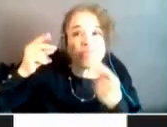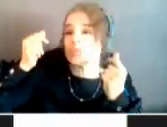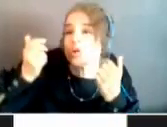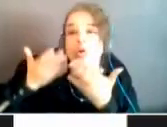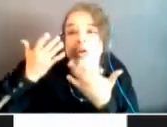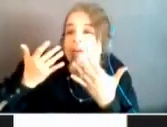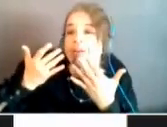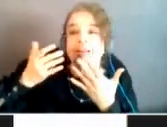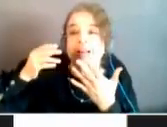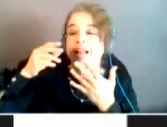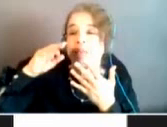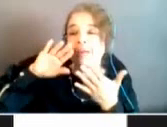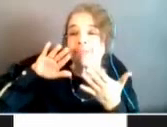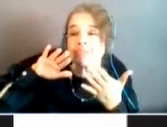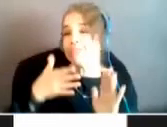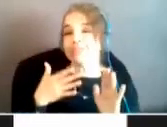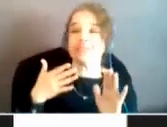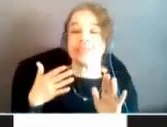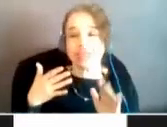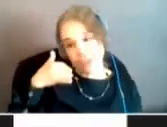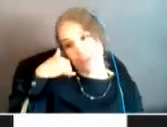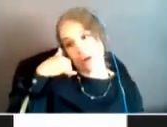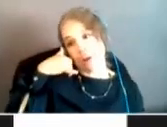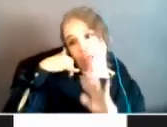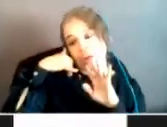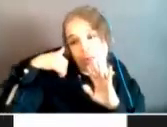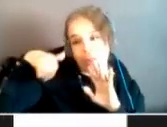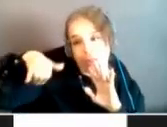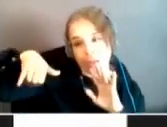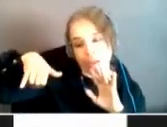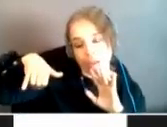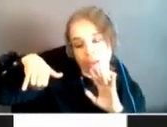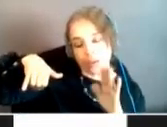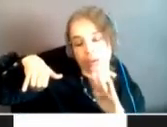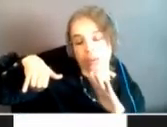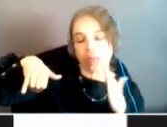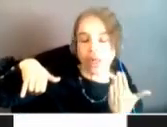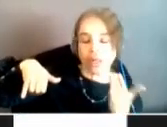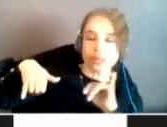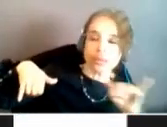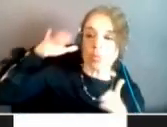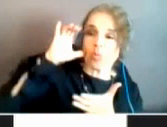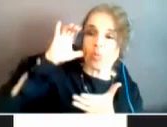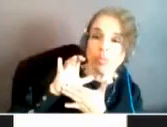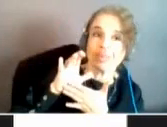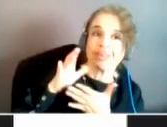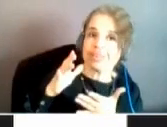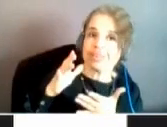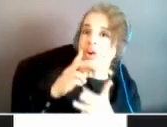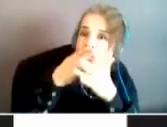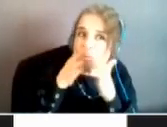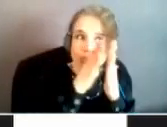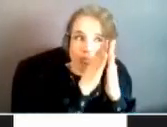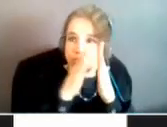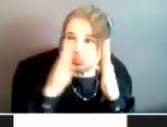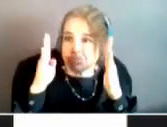bursting of an aneurysm and died while she was talking to the same woman on the phone. So in this short period of